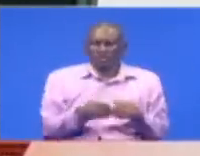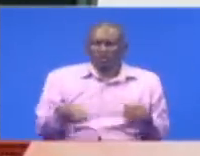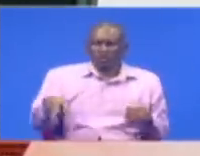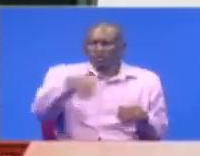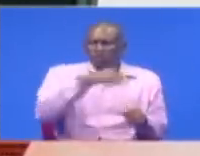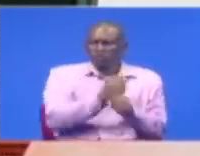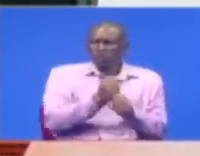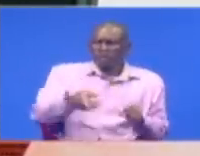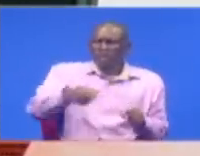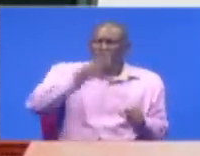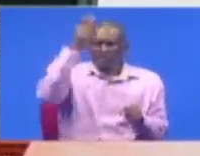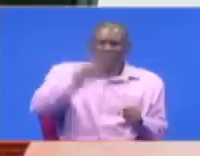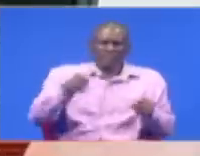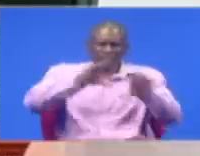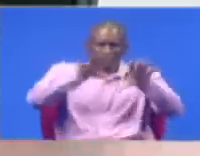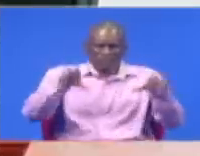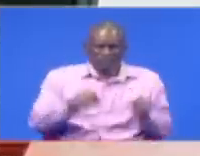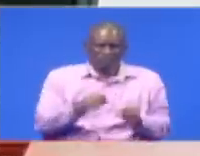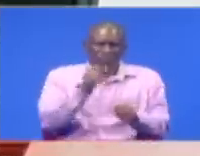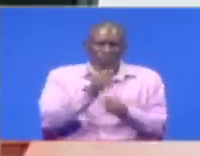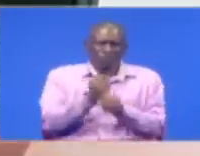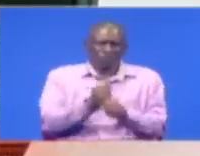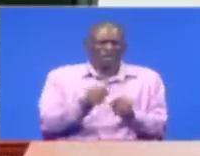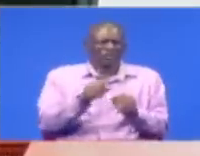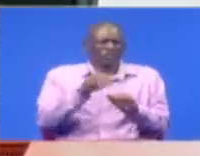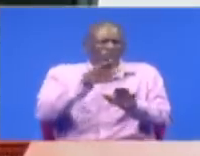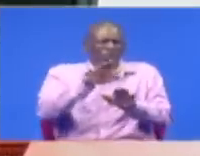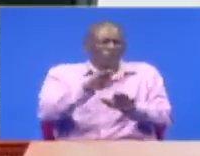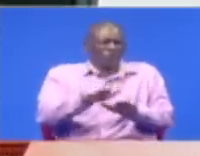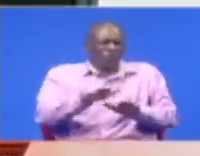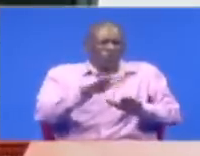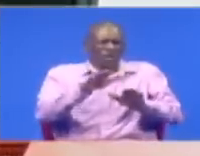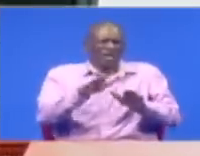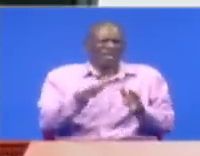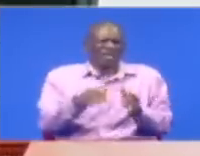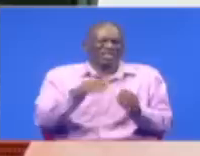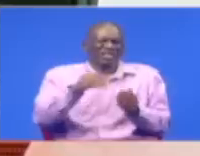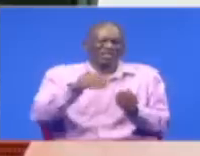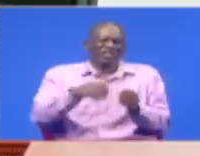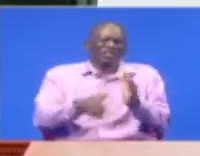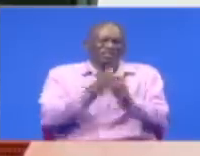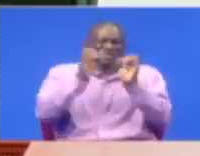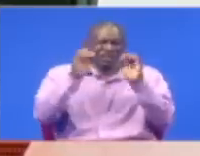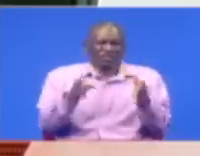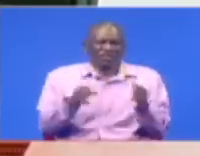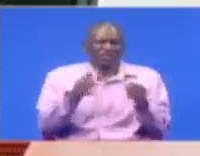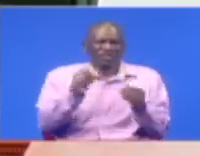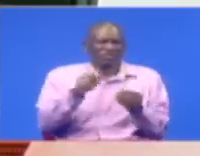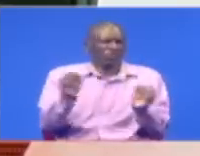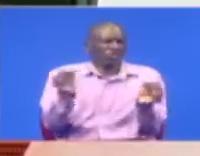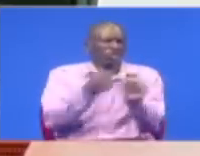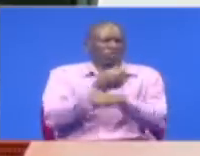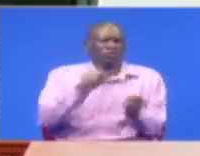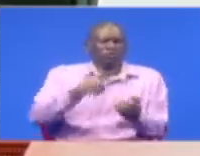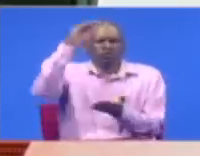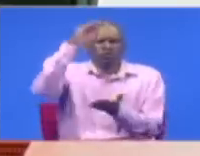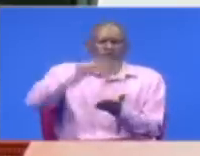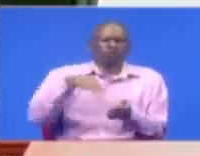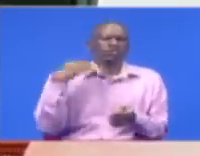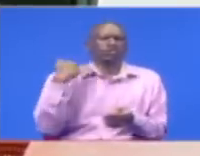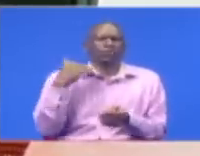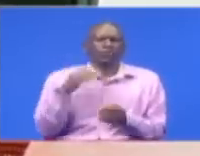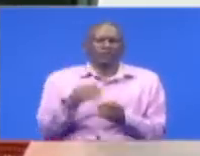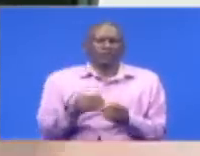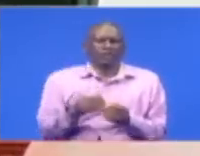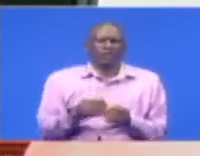make our justice system work so slowly. Consequently, there can be a reduction in crime. If we